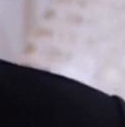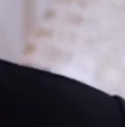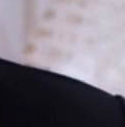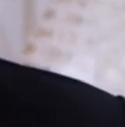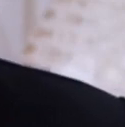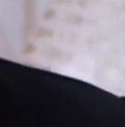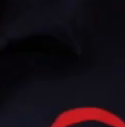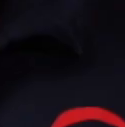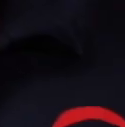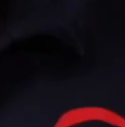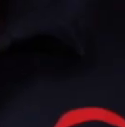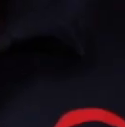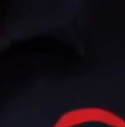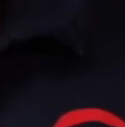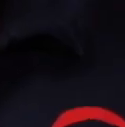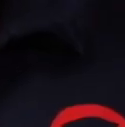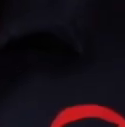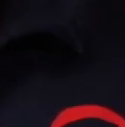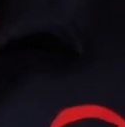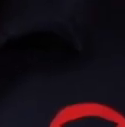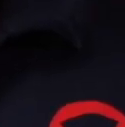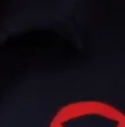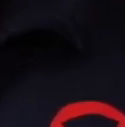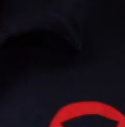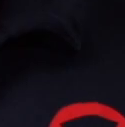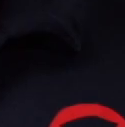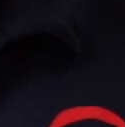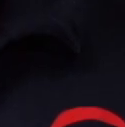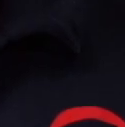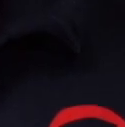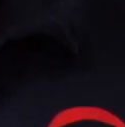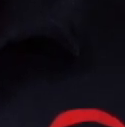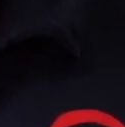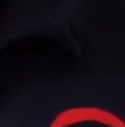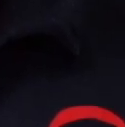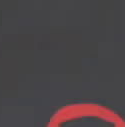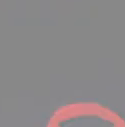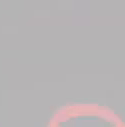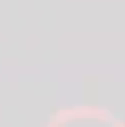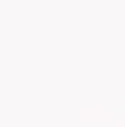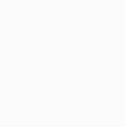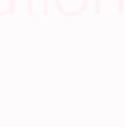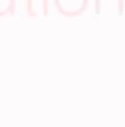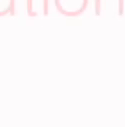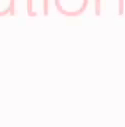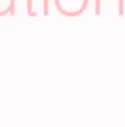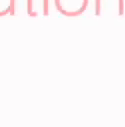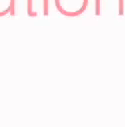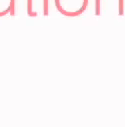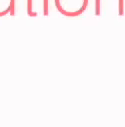free, and your results are 100% confidential. Get tested and know your status.